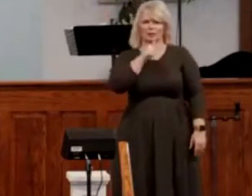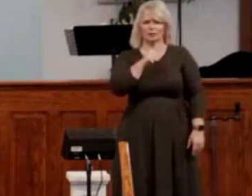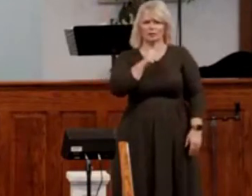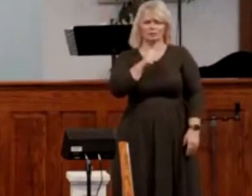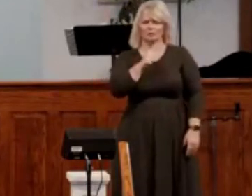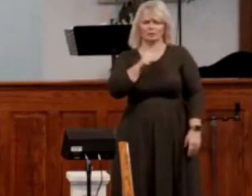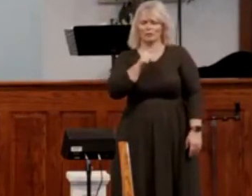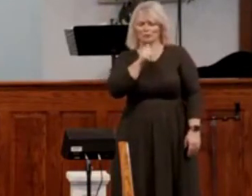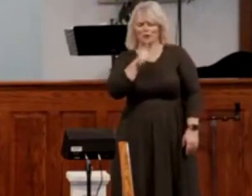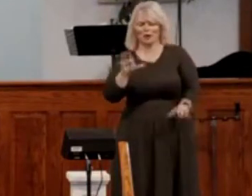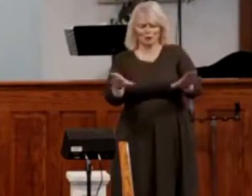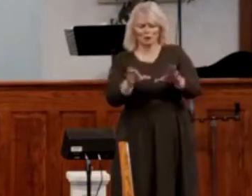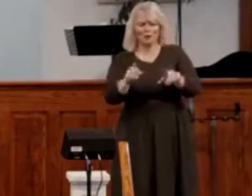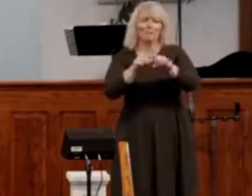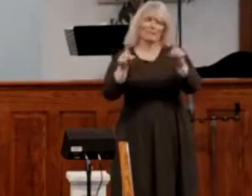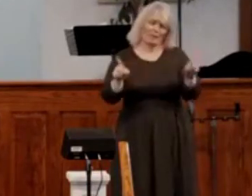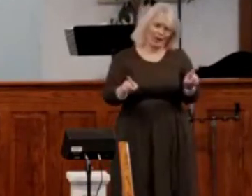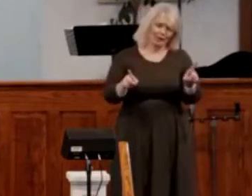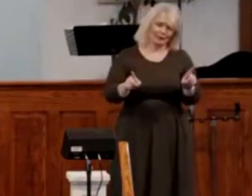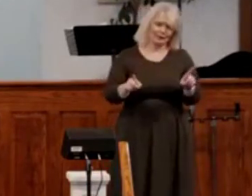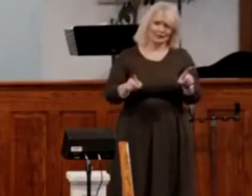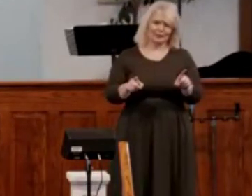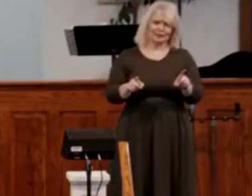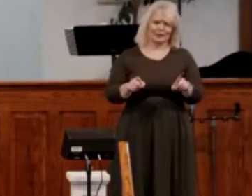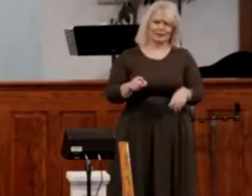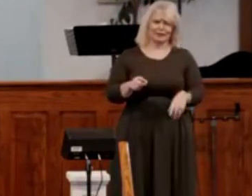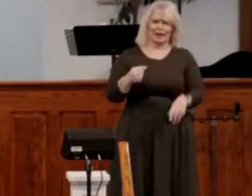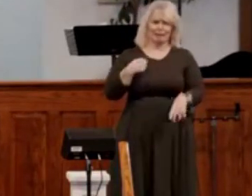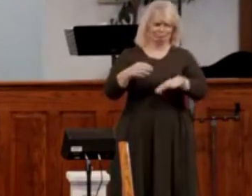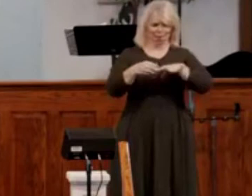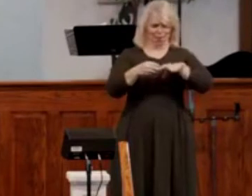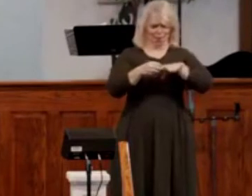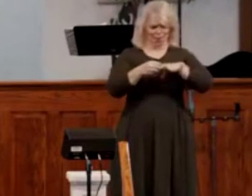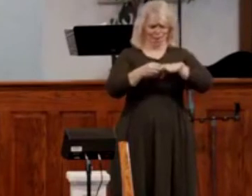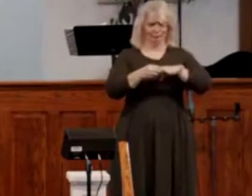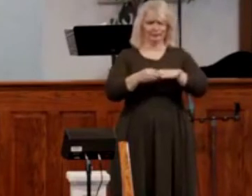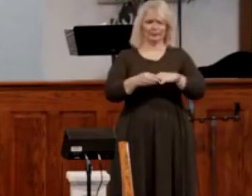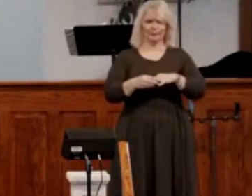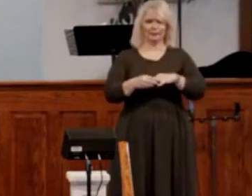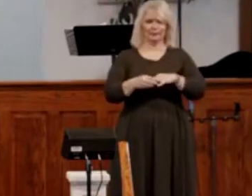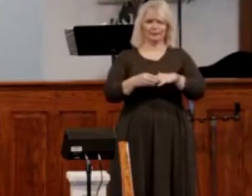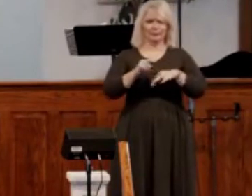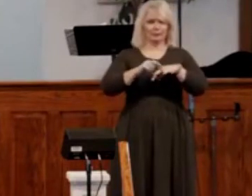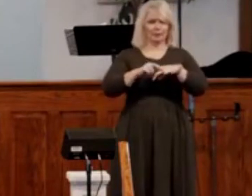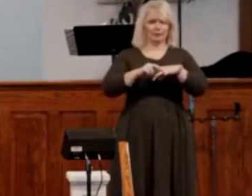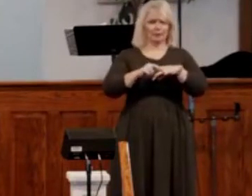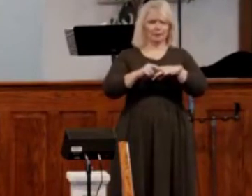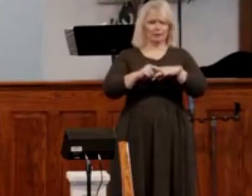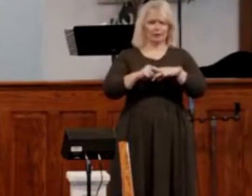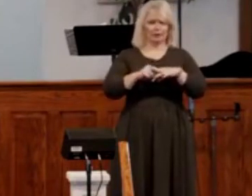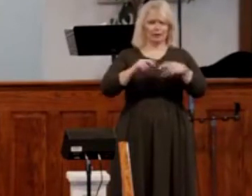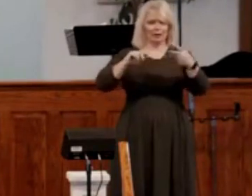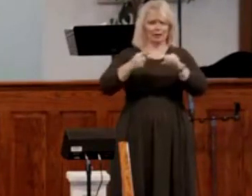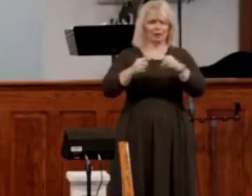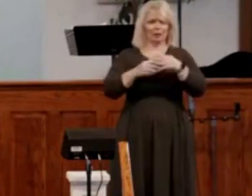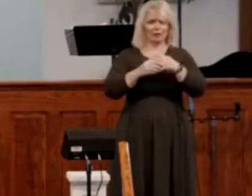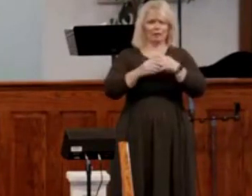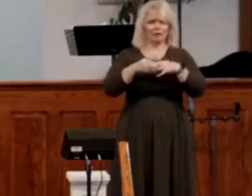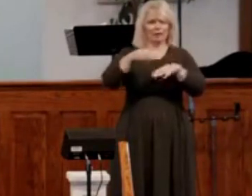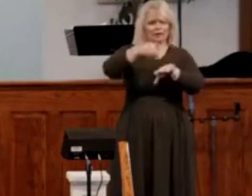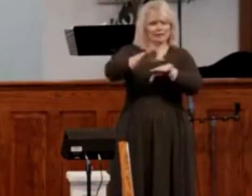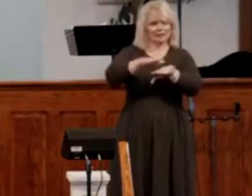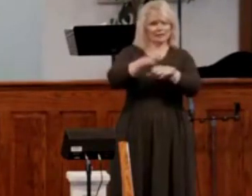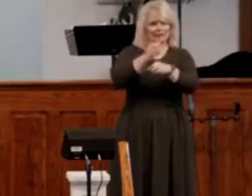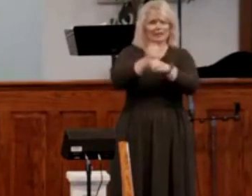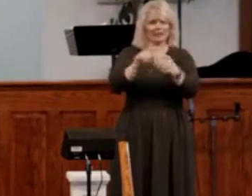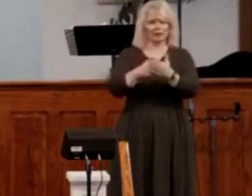anyway. But I'm like, man, I don't have my wedding ring because my ring chipped and it cut my finger and I had to send it in to get a